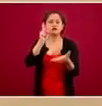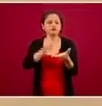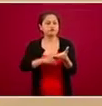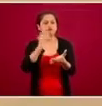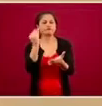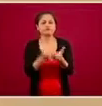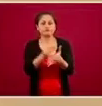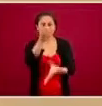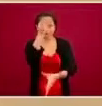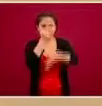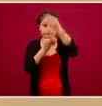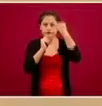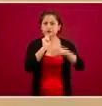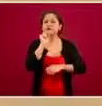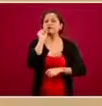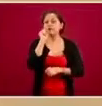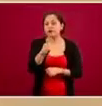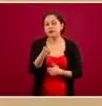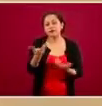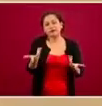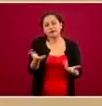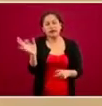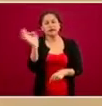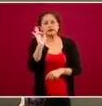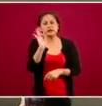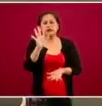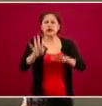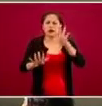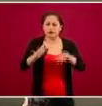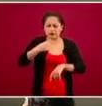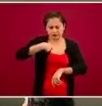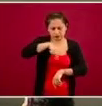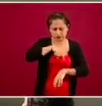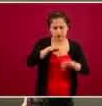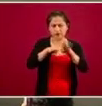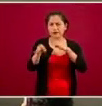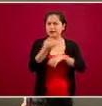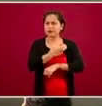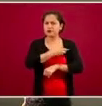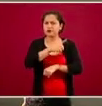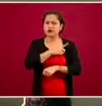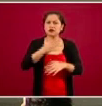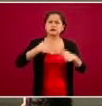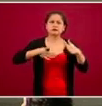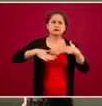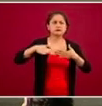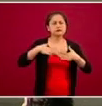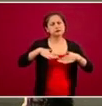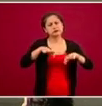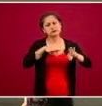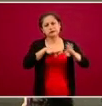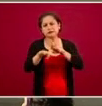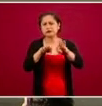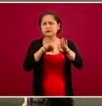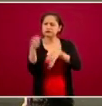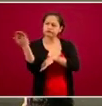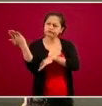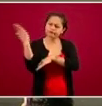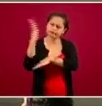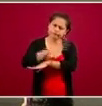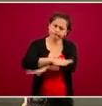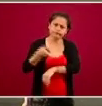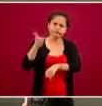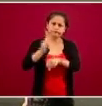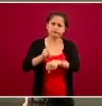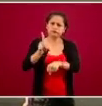our country. Remember that if overall citizens are feeling tired